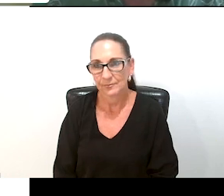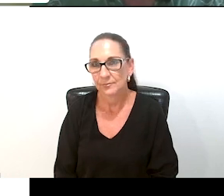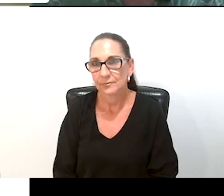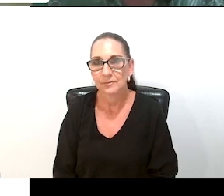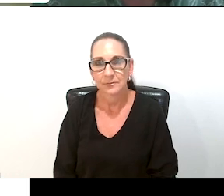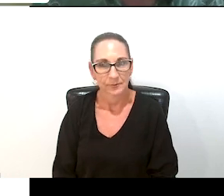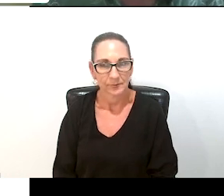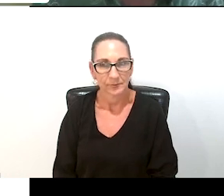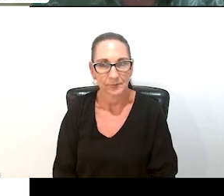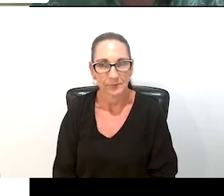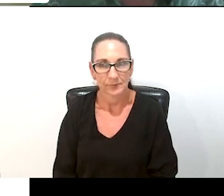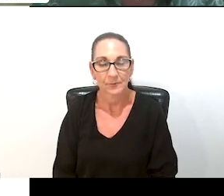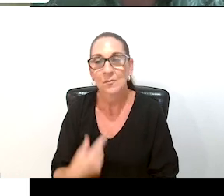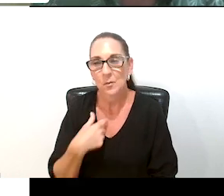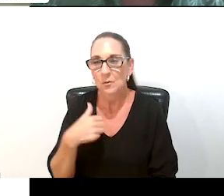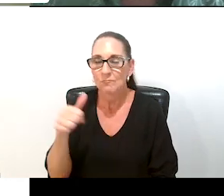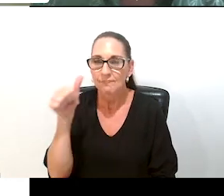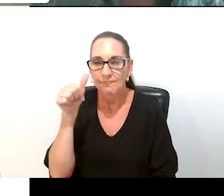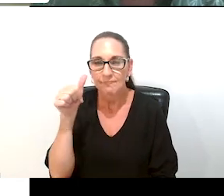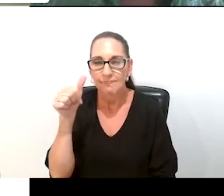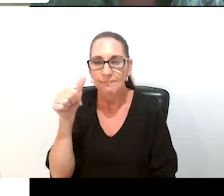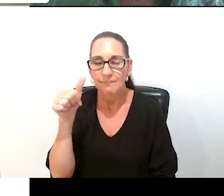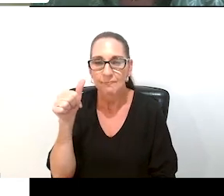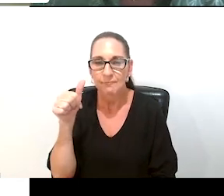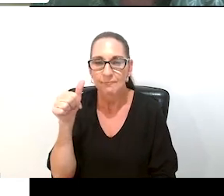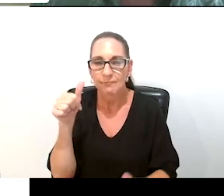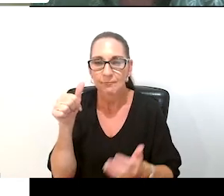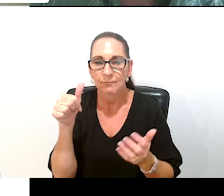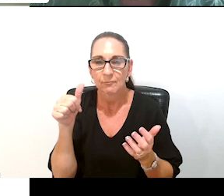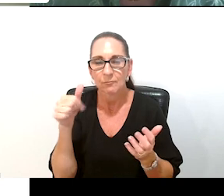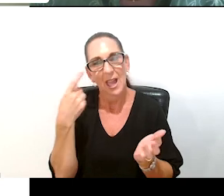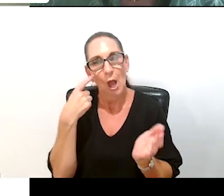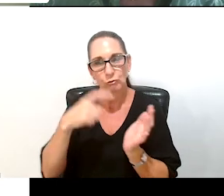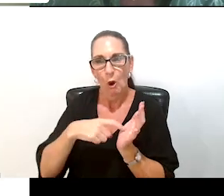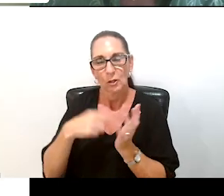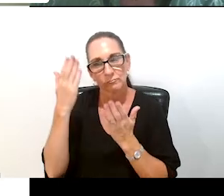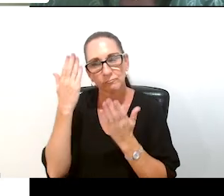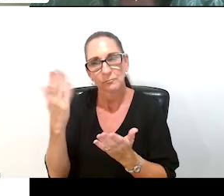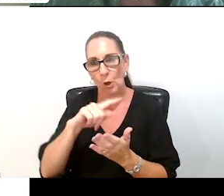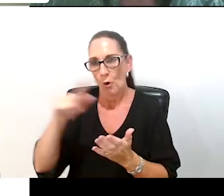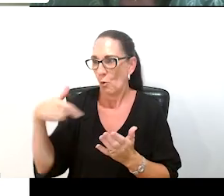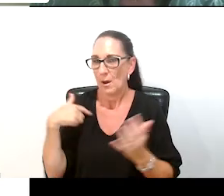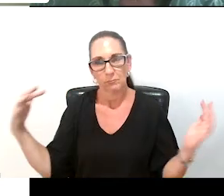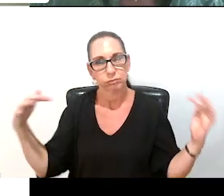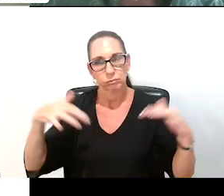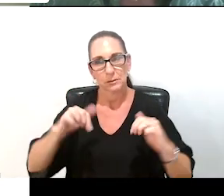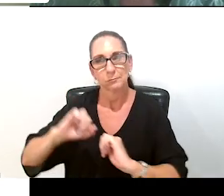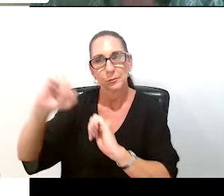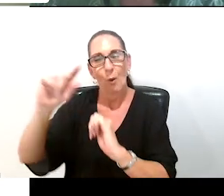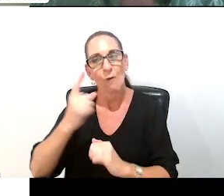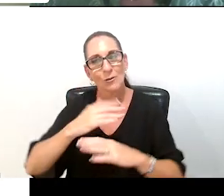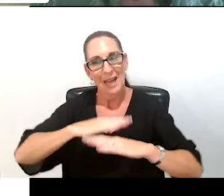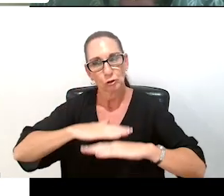We acknowledge that we are all joining from First Nations lands